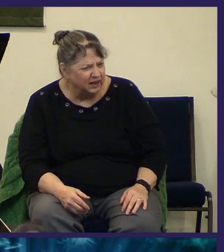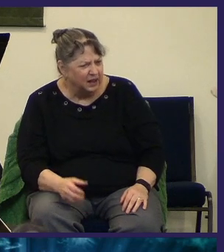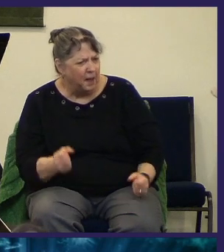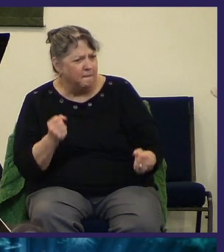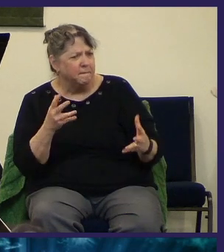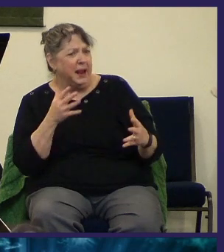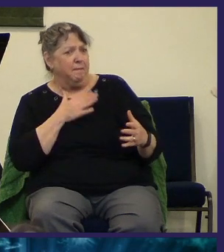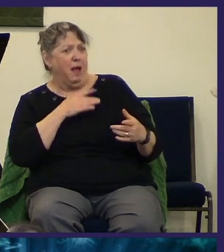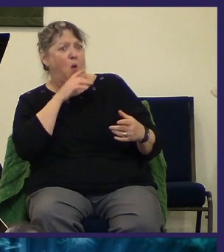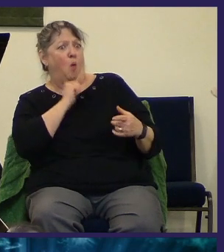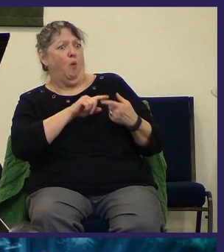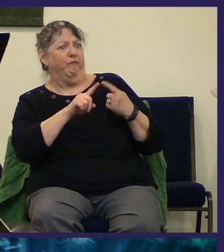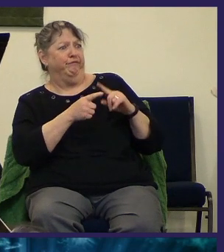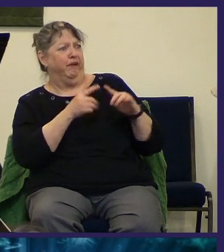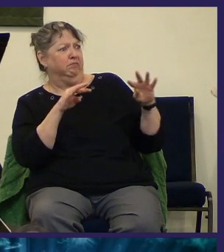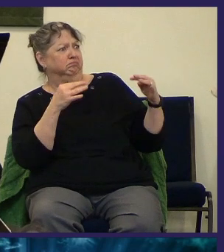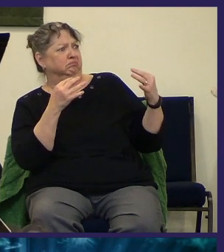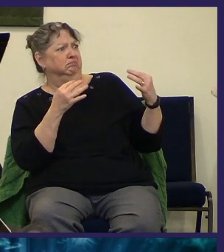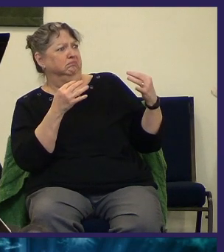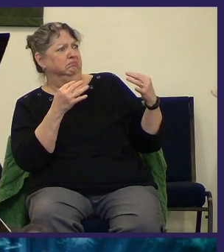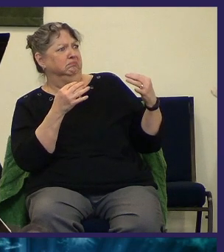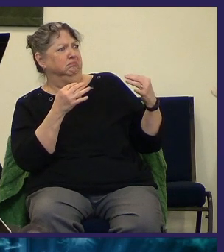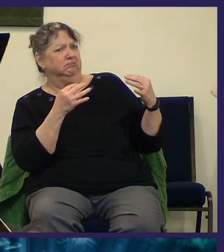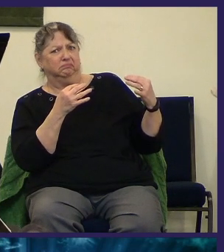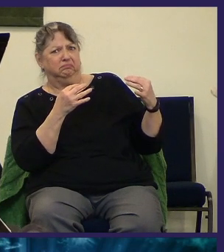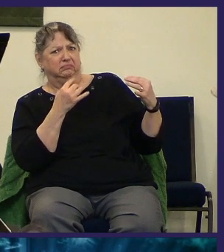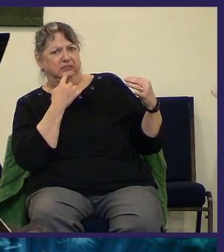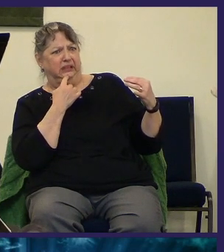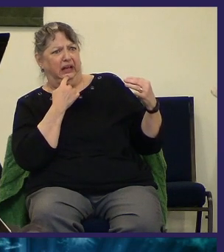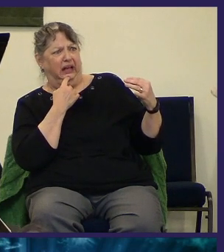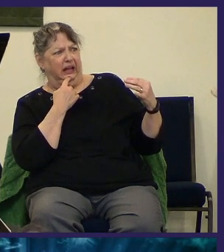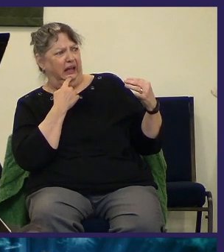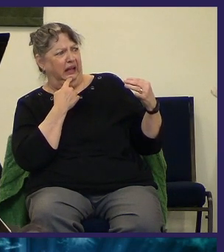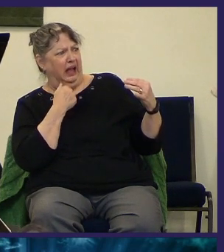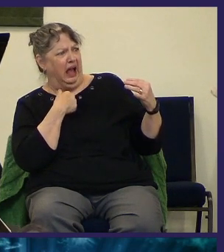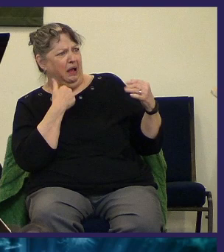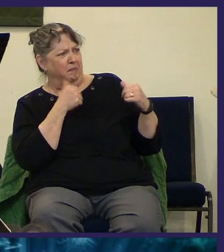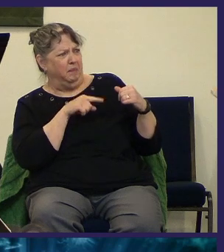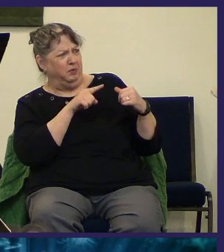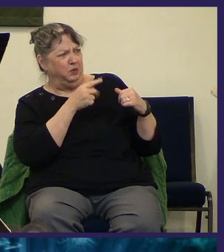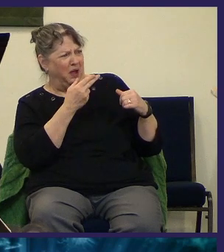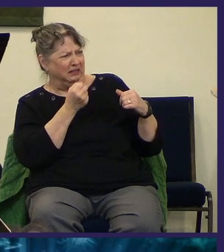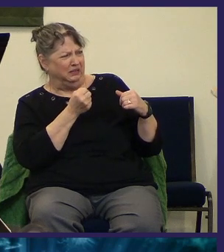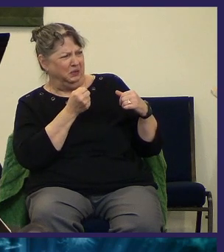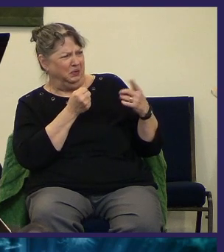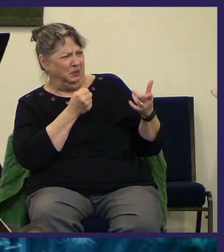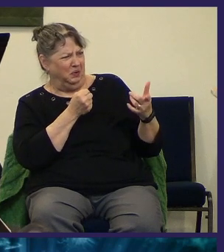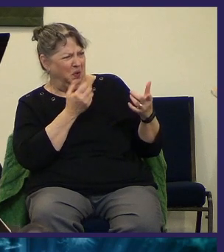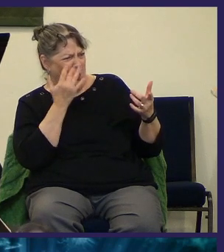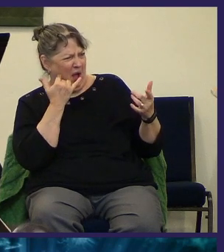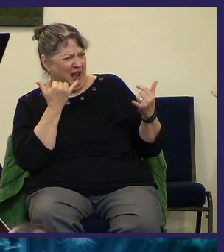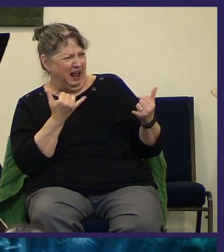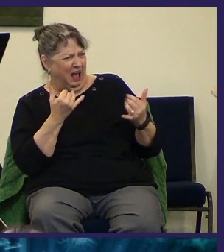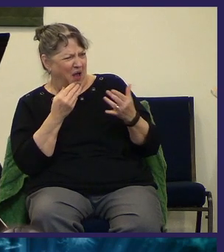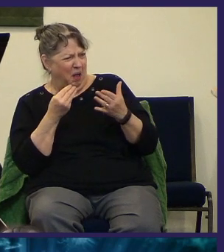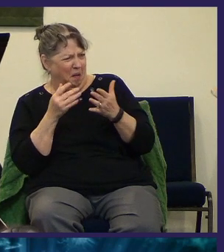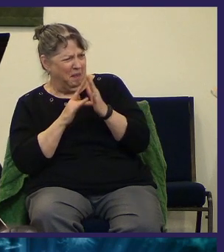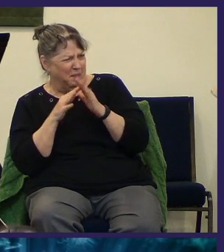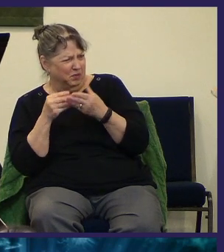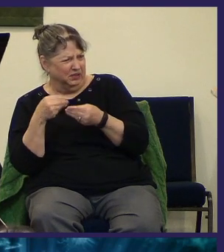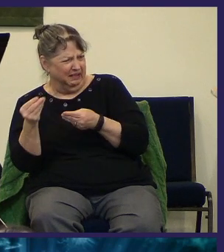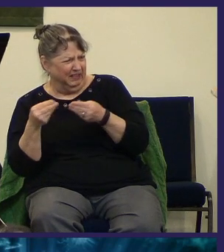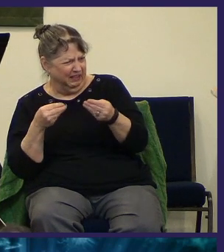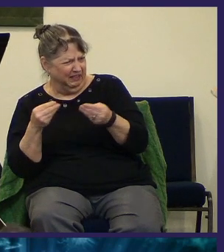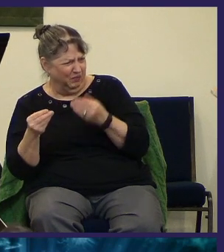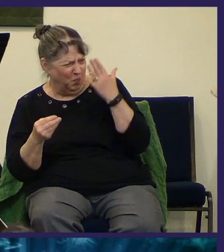why are you doing this why are you going out and spreading god's word have you lost your mind i